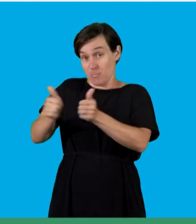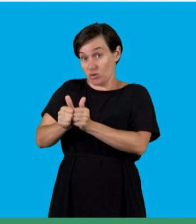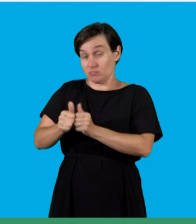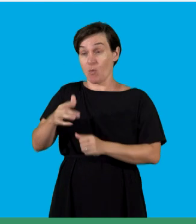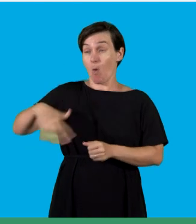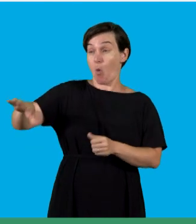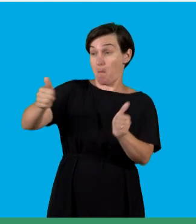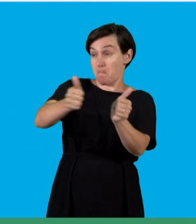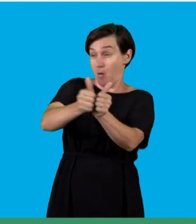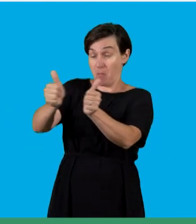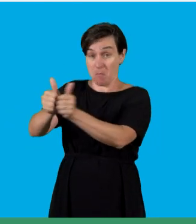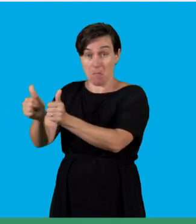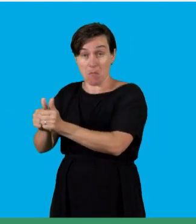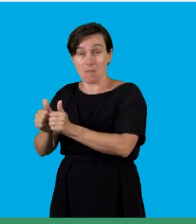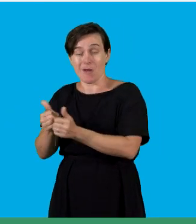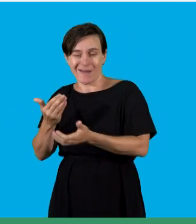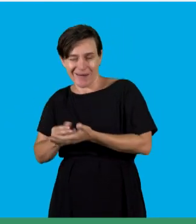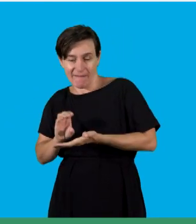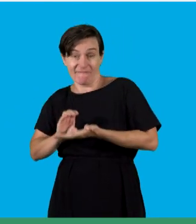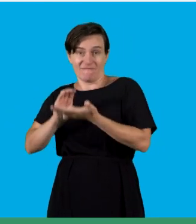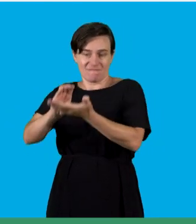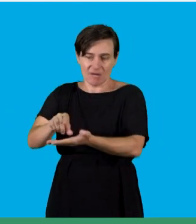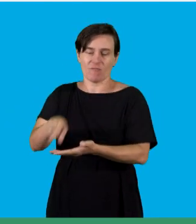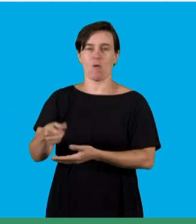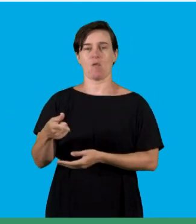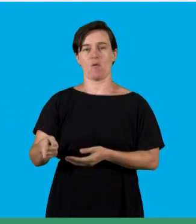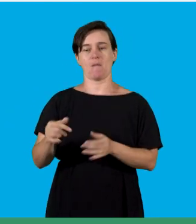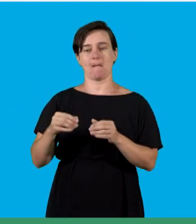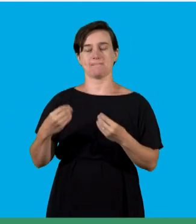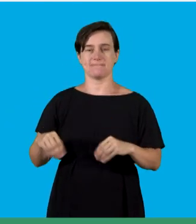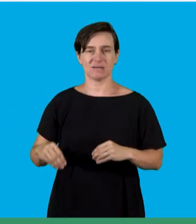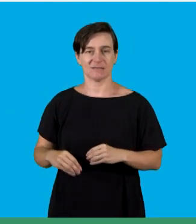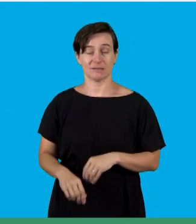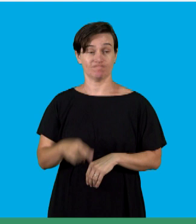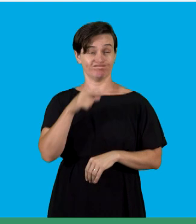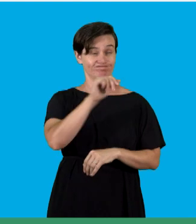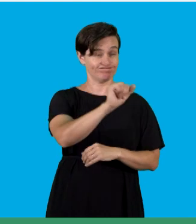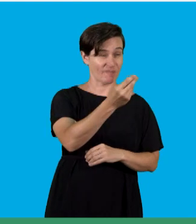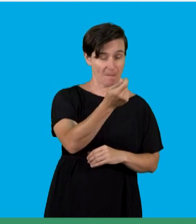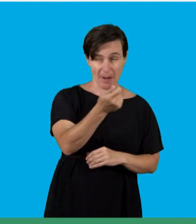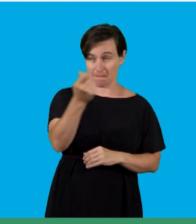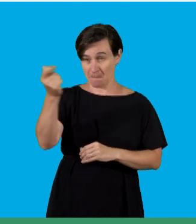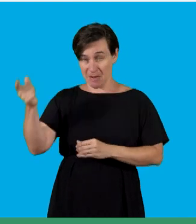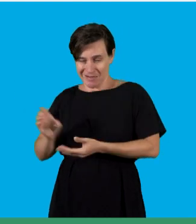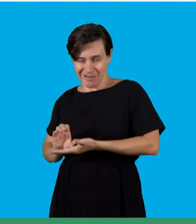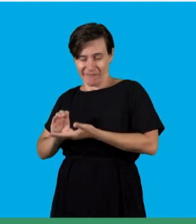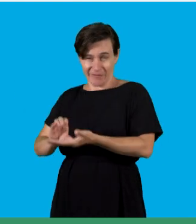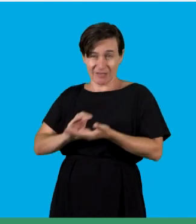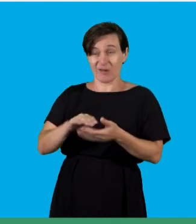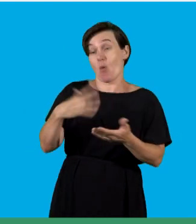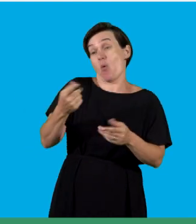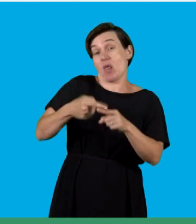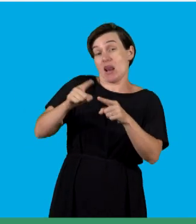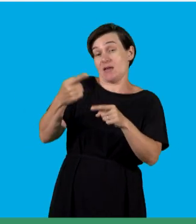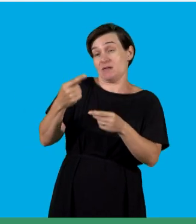that partners, they invest new capital into the business. They invest their money that they have. They also invest the money that they have